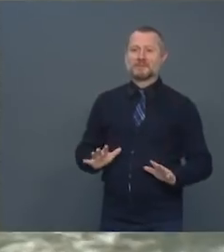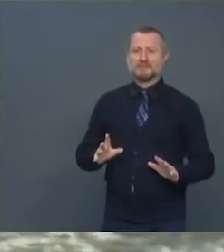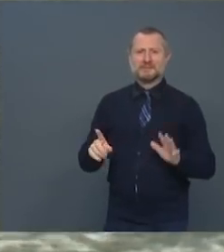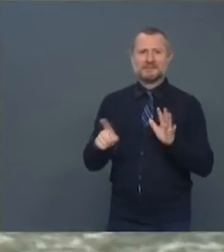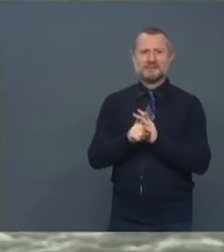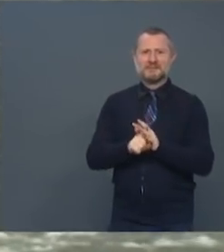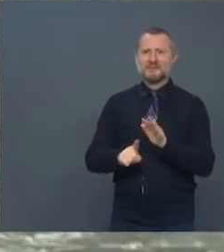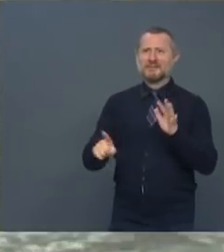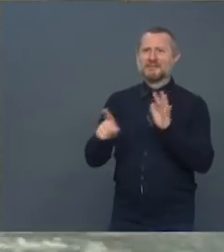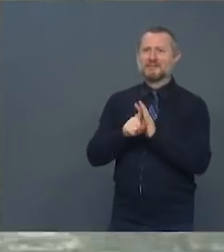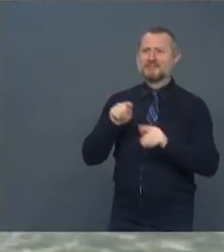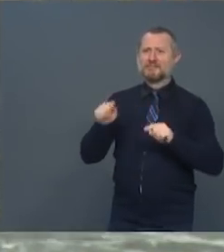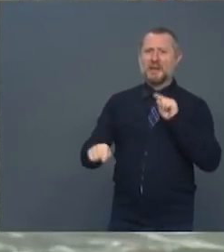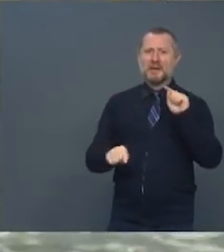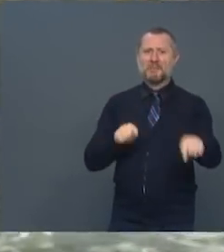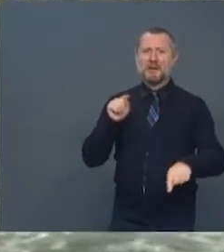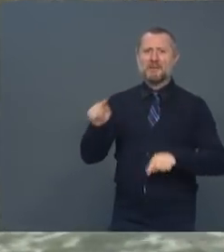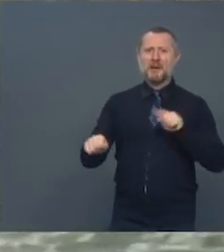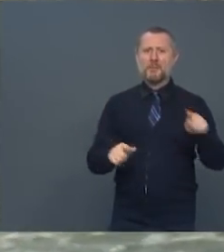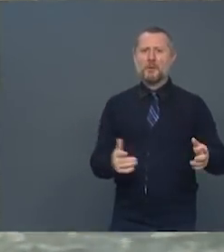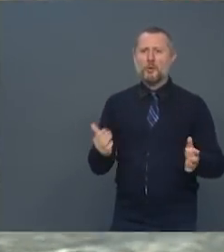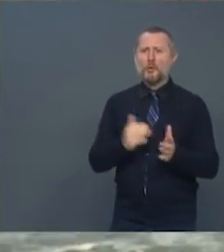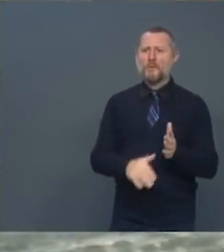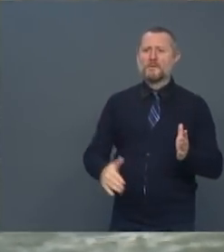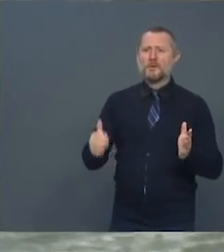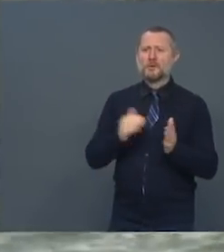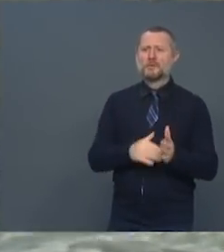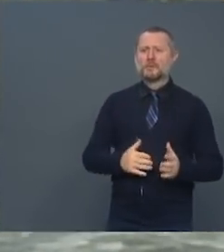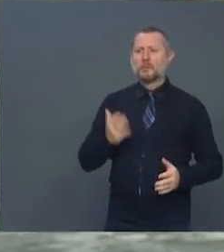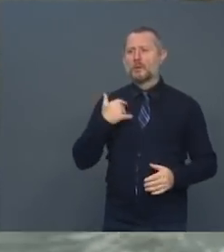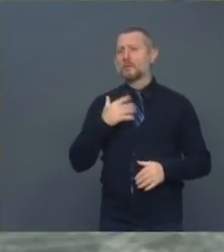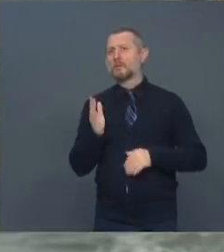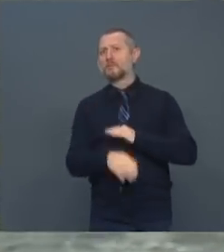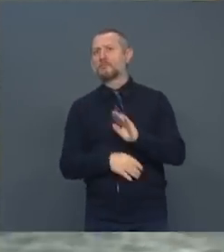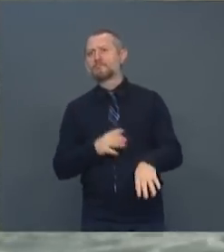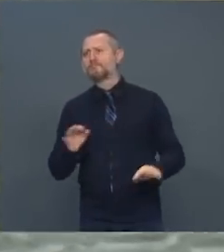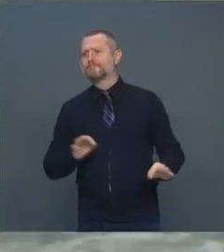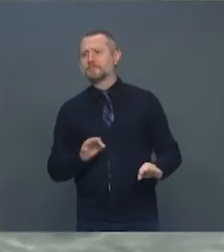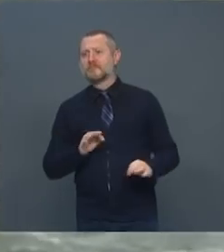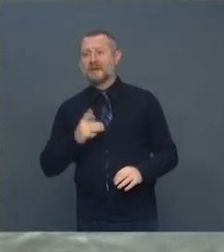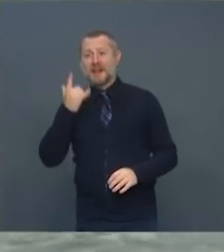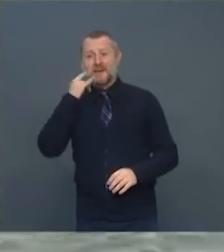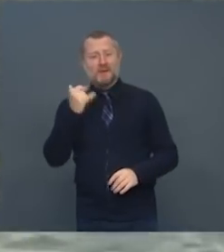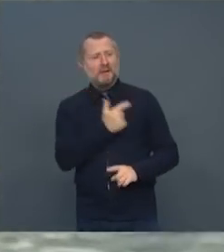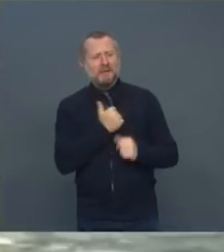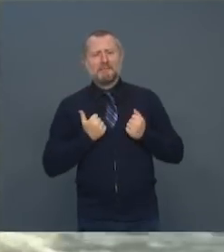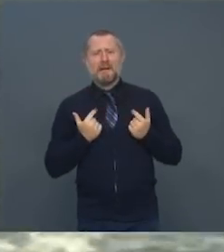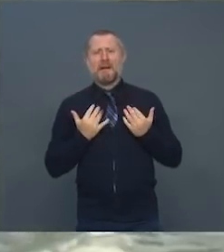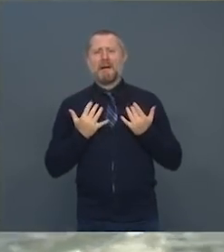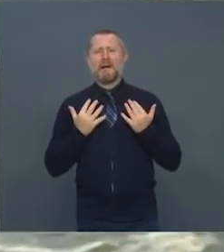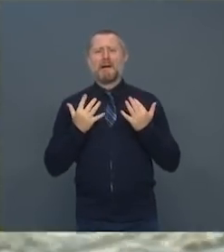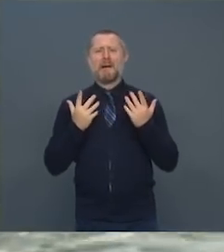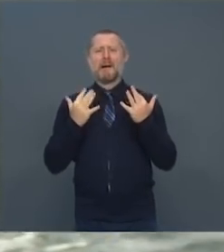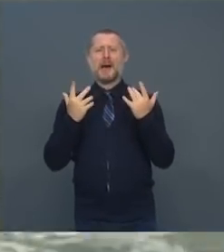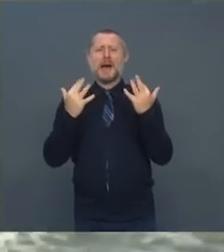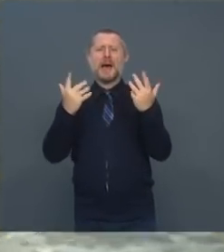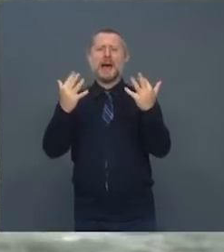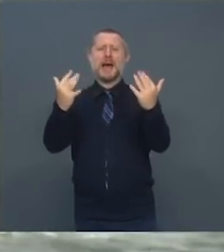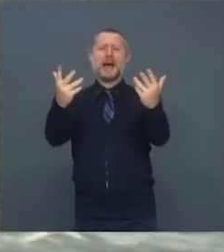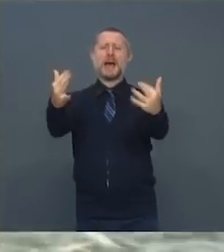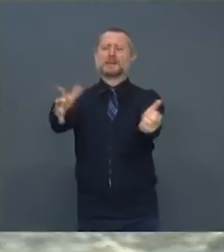had? How many times do there have to be wildfires in California? How many